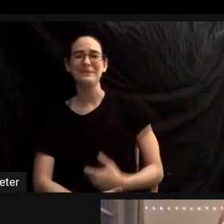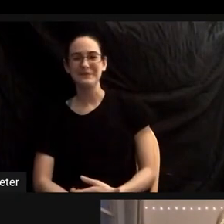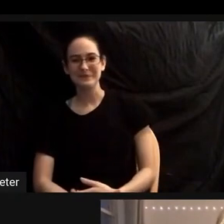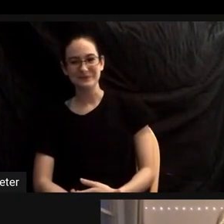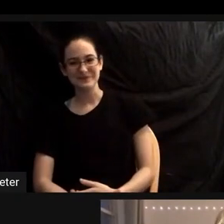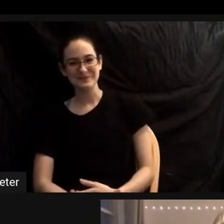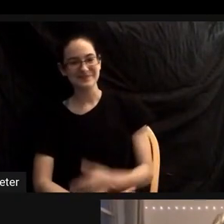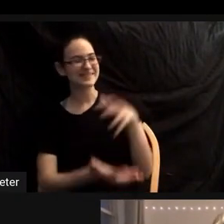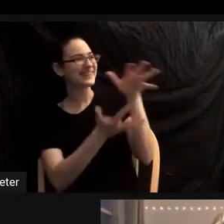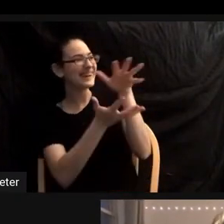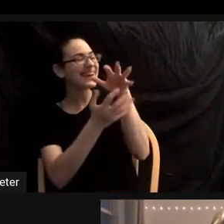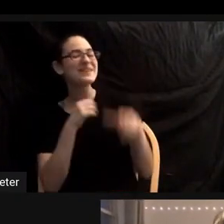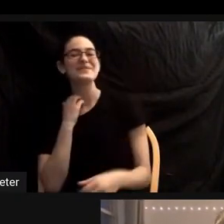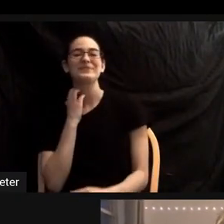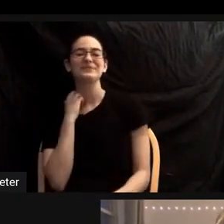We're jet setters.